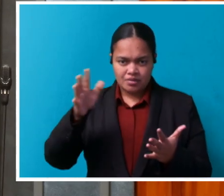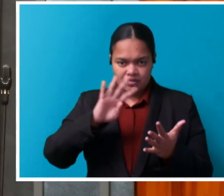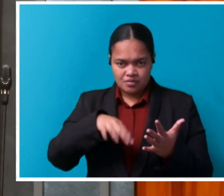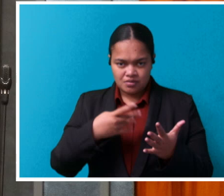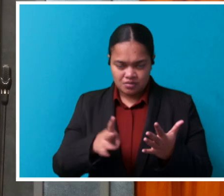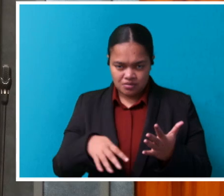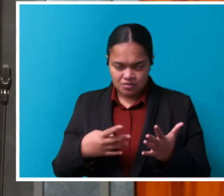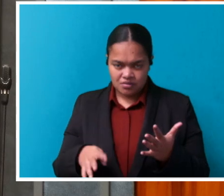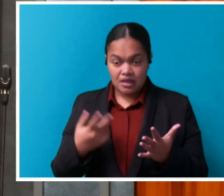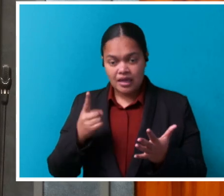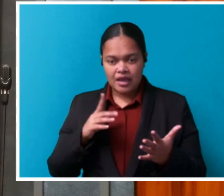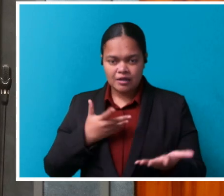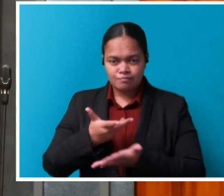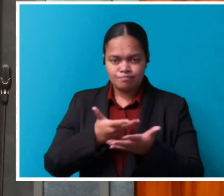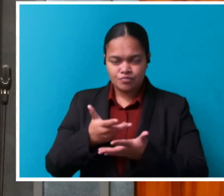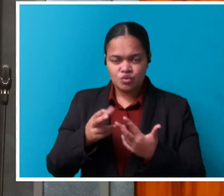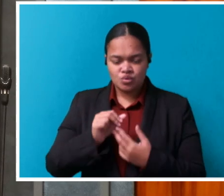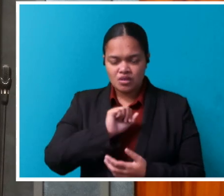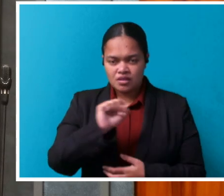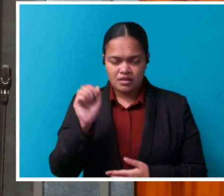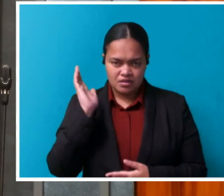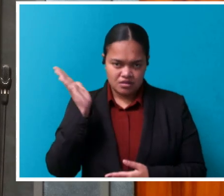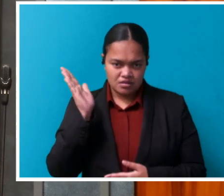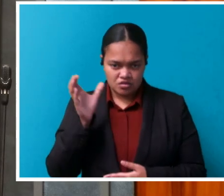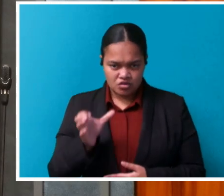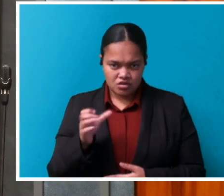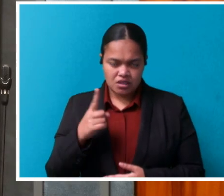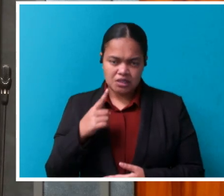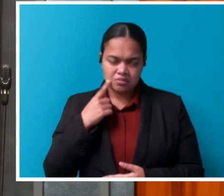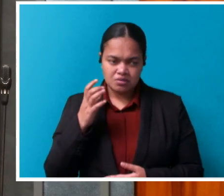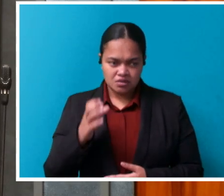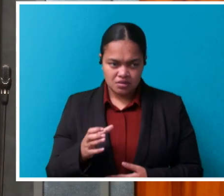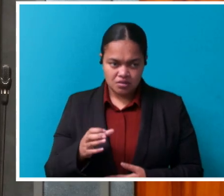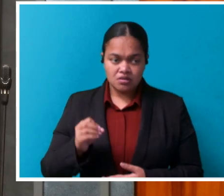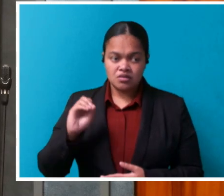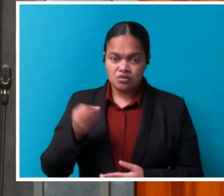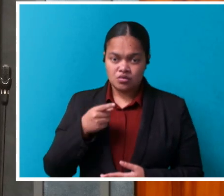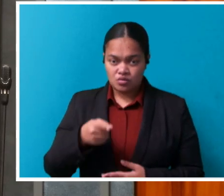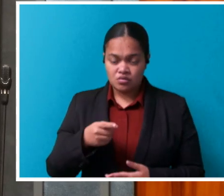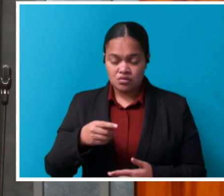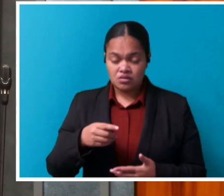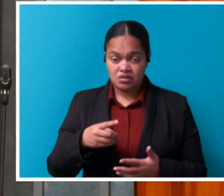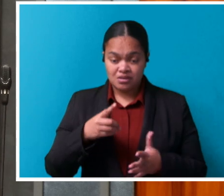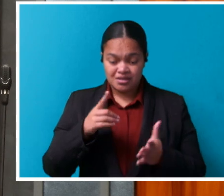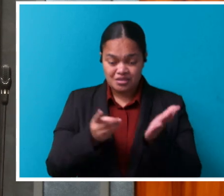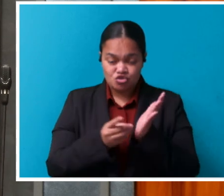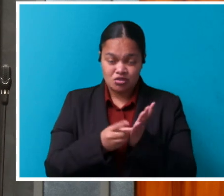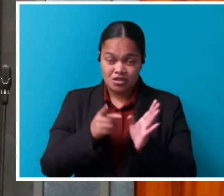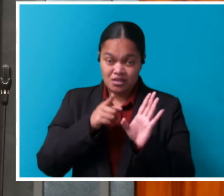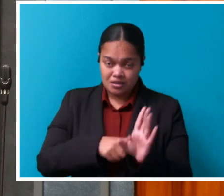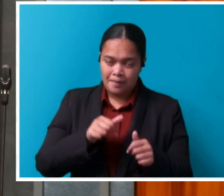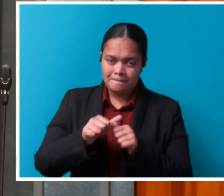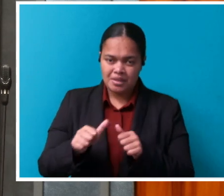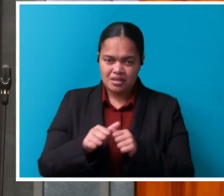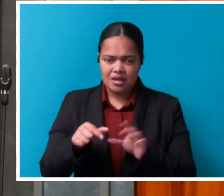speakers. This system is a game changer that brings education into the digital era and better connects our